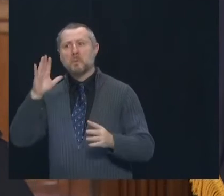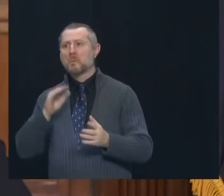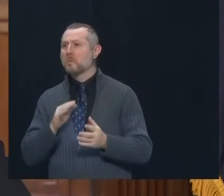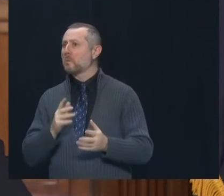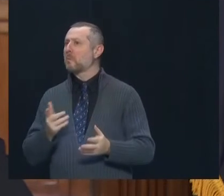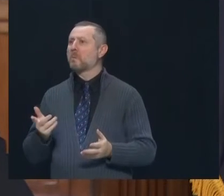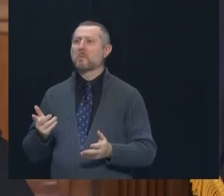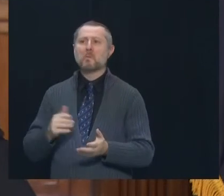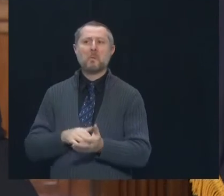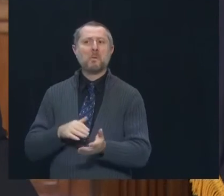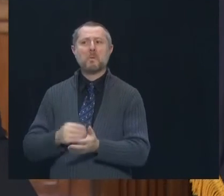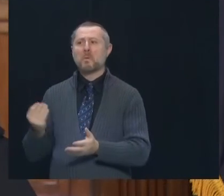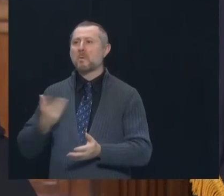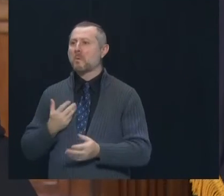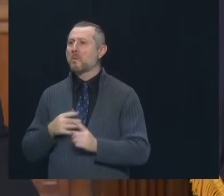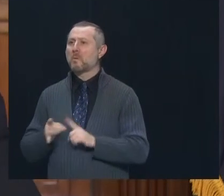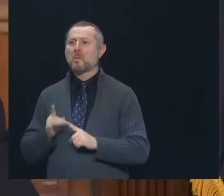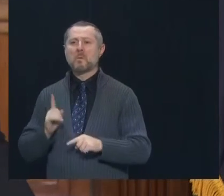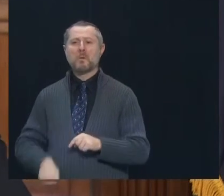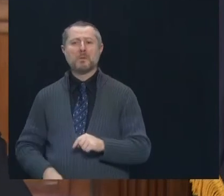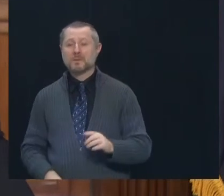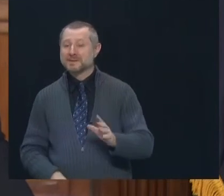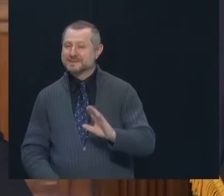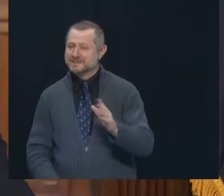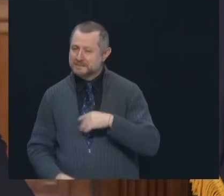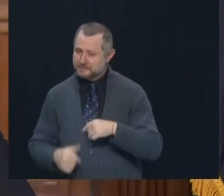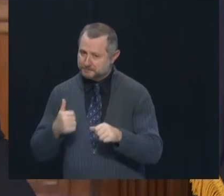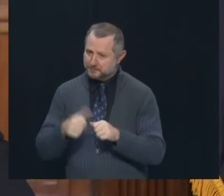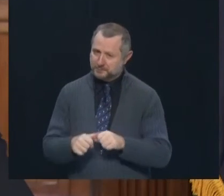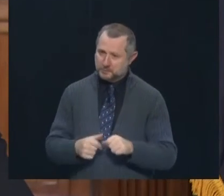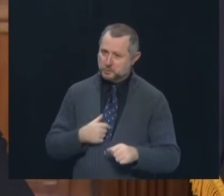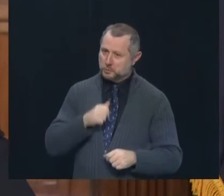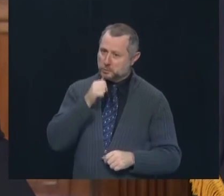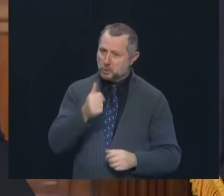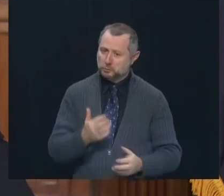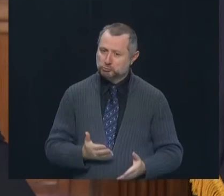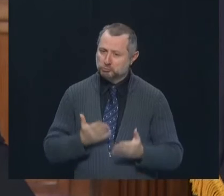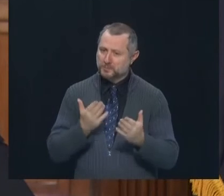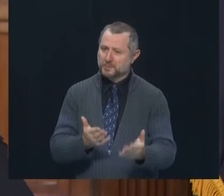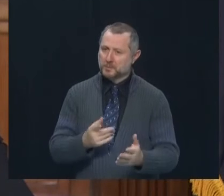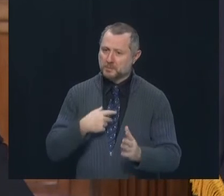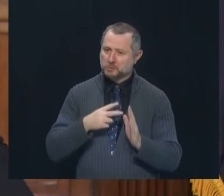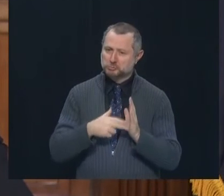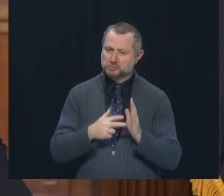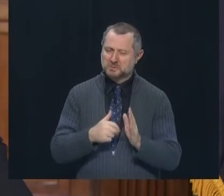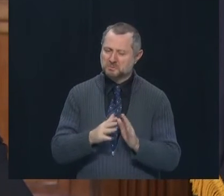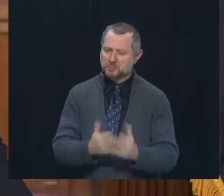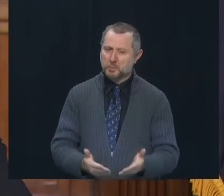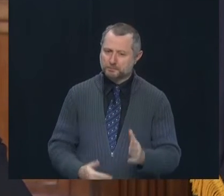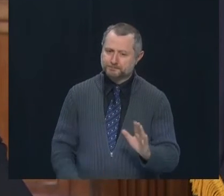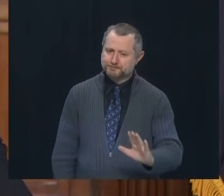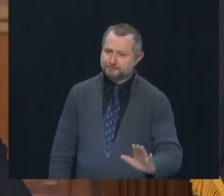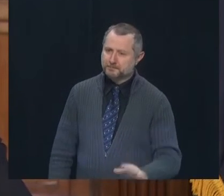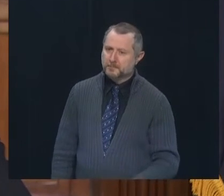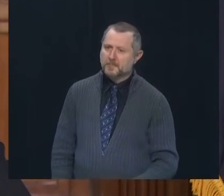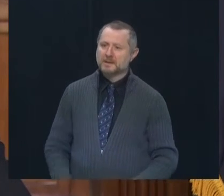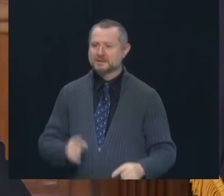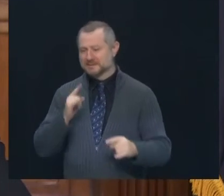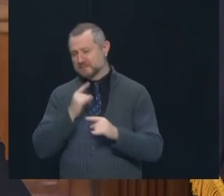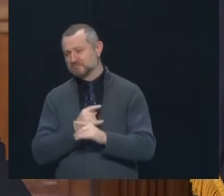not recommending you read my book because that would be a tedious thing to ask someone to